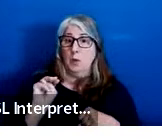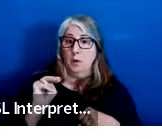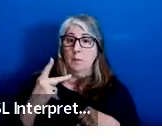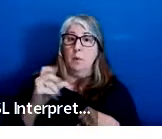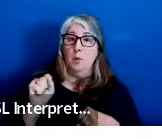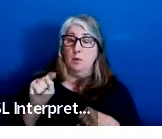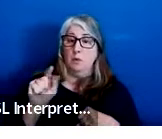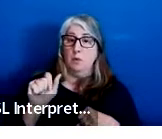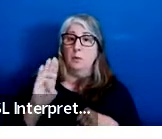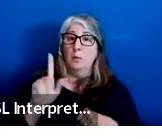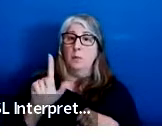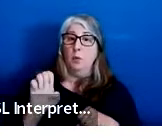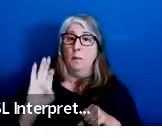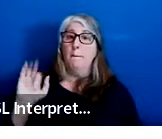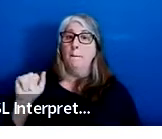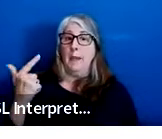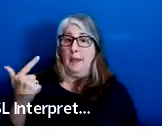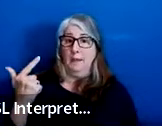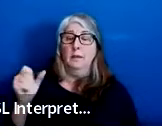bags.